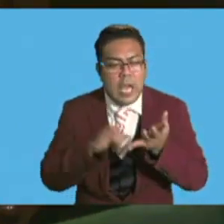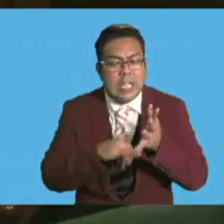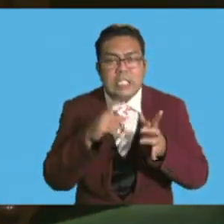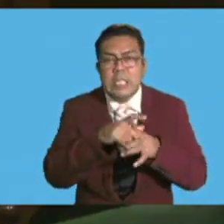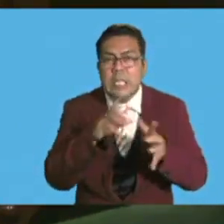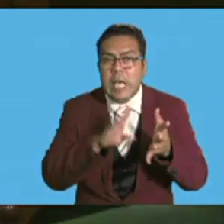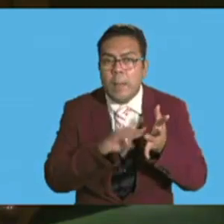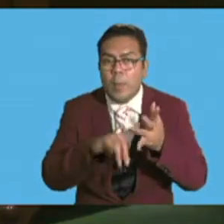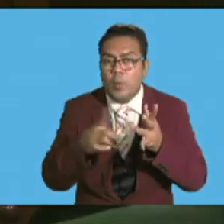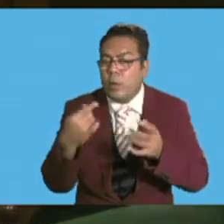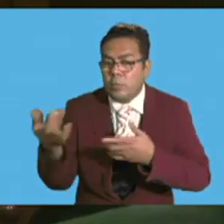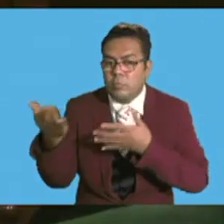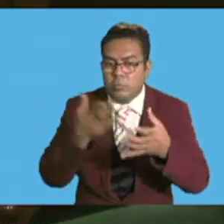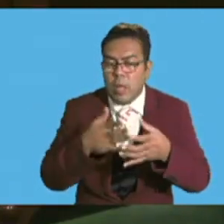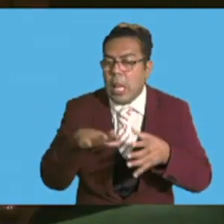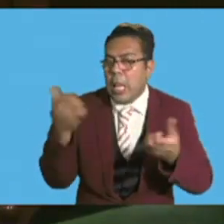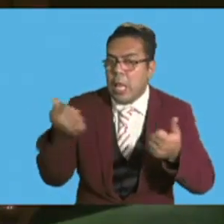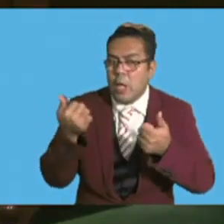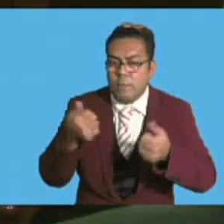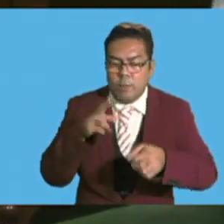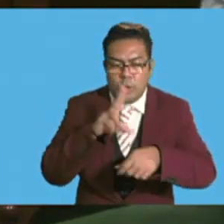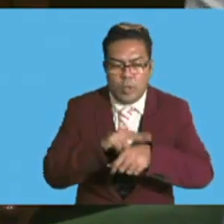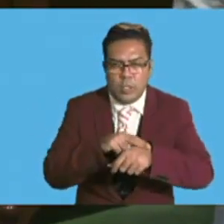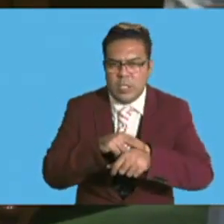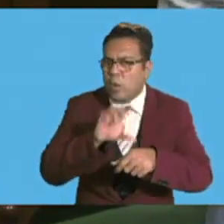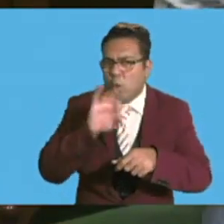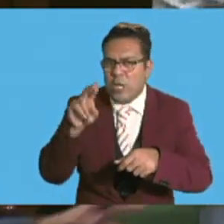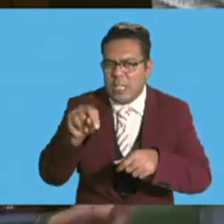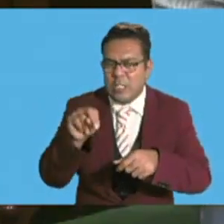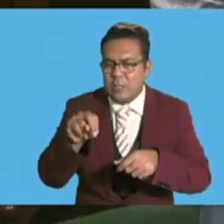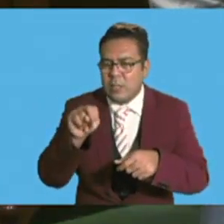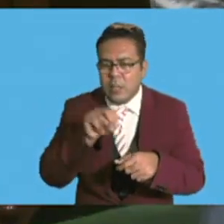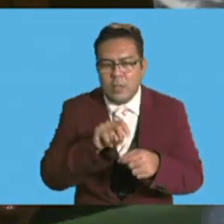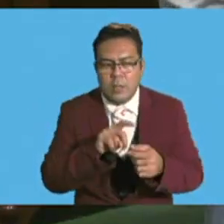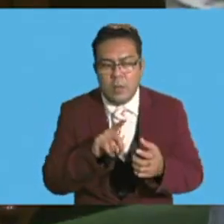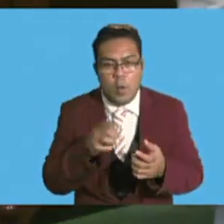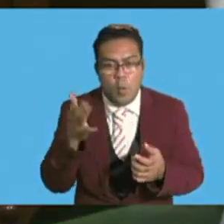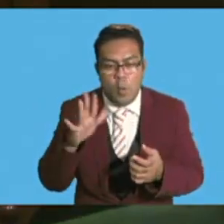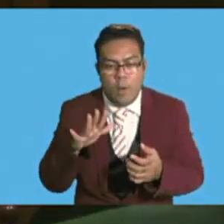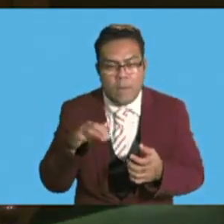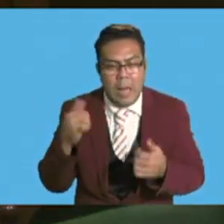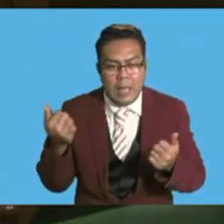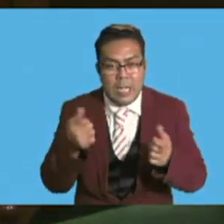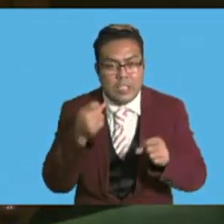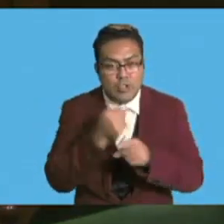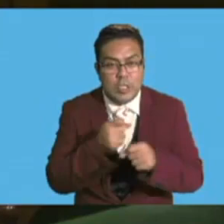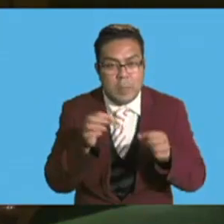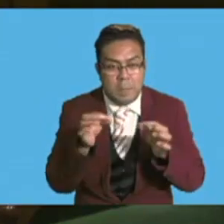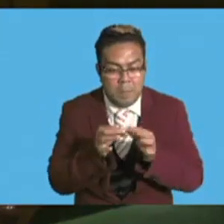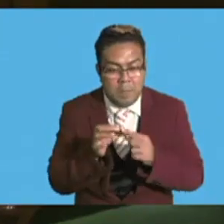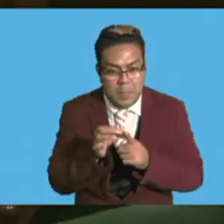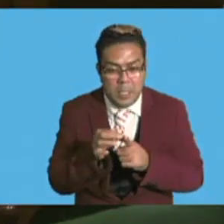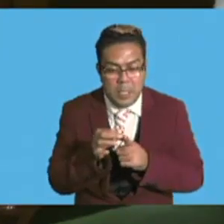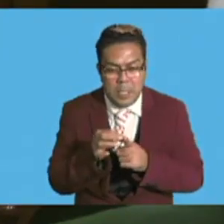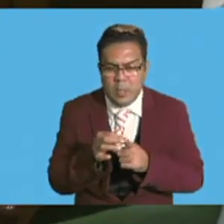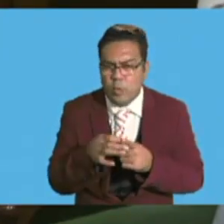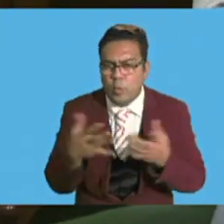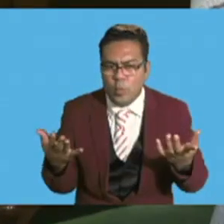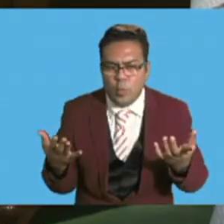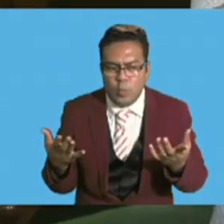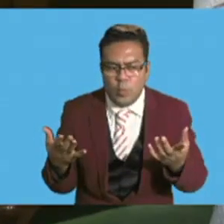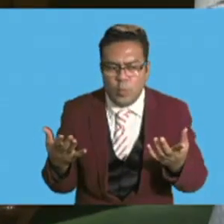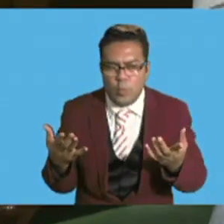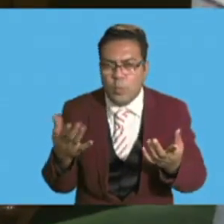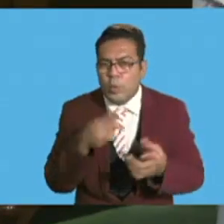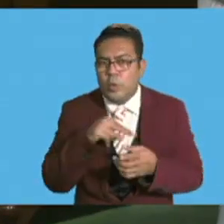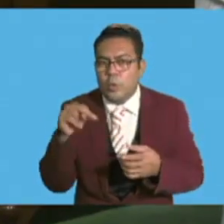a health center with lots of doctors, they may not need a locum. In places where there's a lot of general practitioners around,